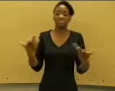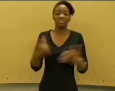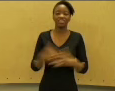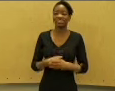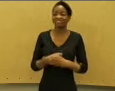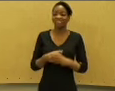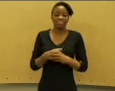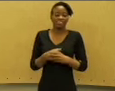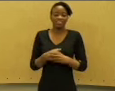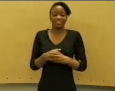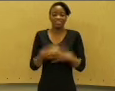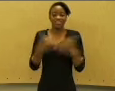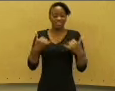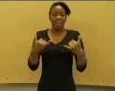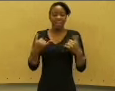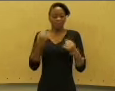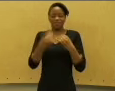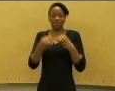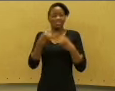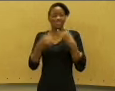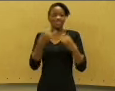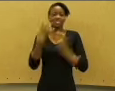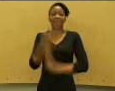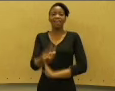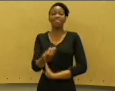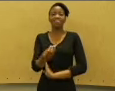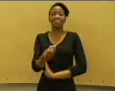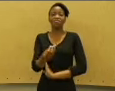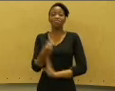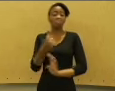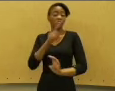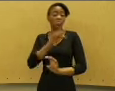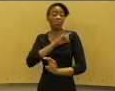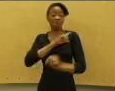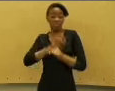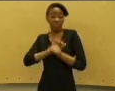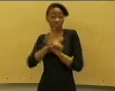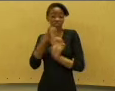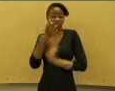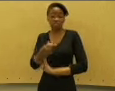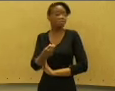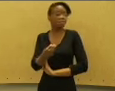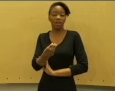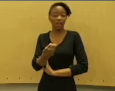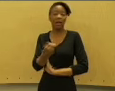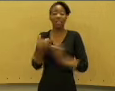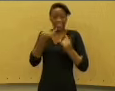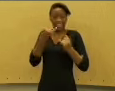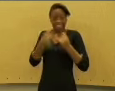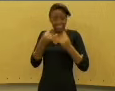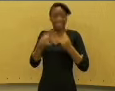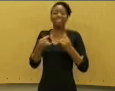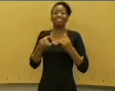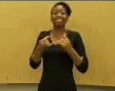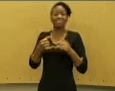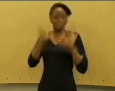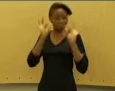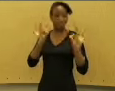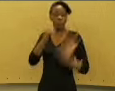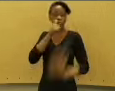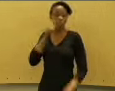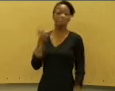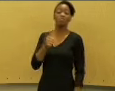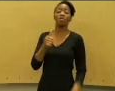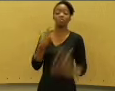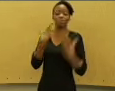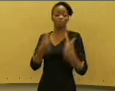have the sex now, not because of COVID, but have it because sex is fucking great when you do it well. You know, so yeah, I've